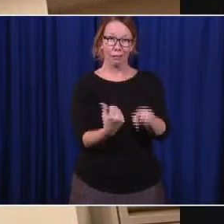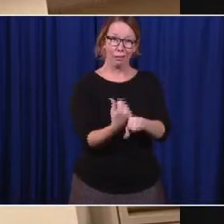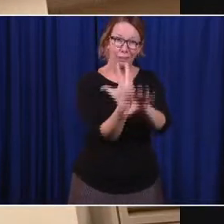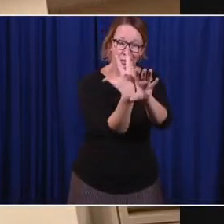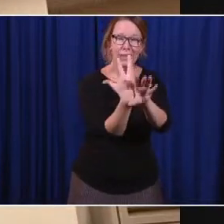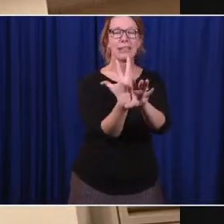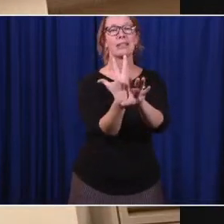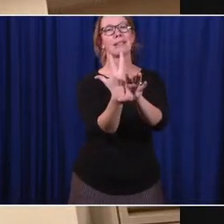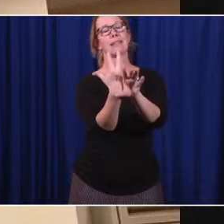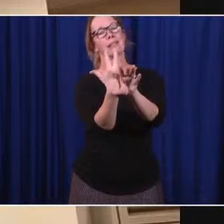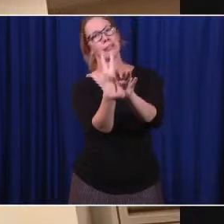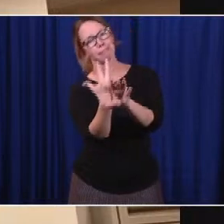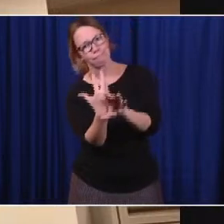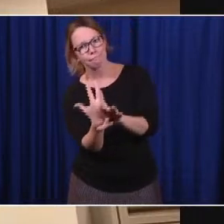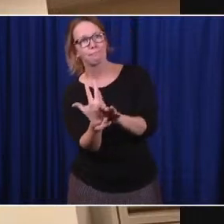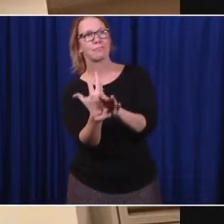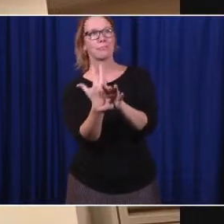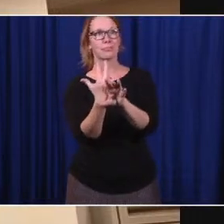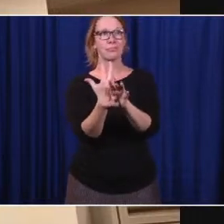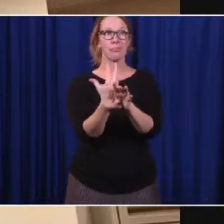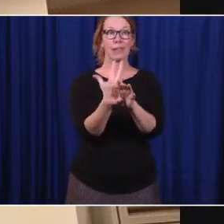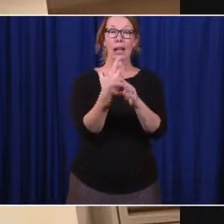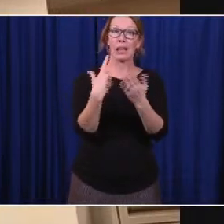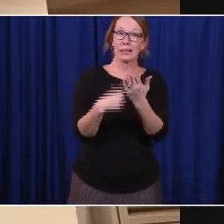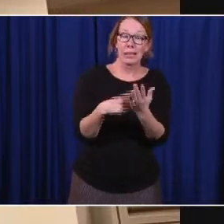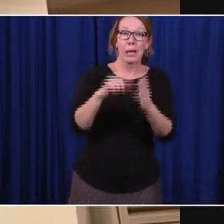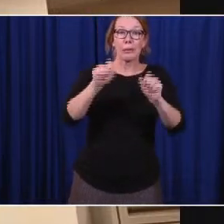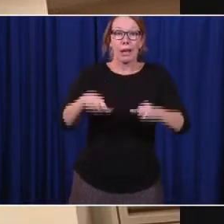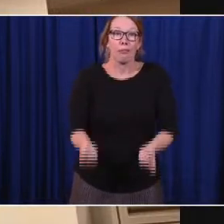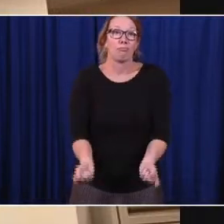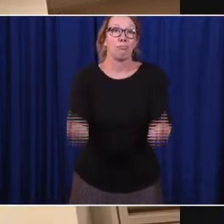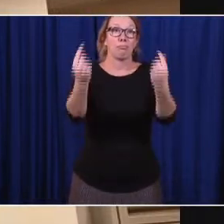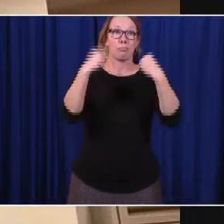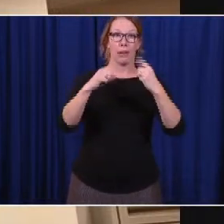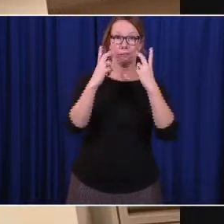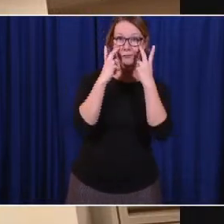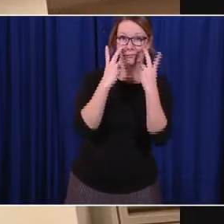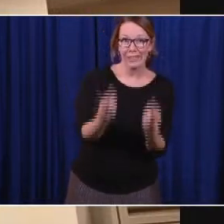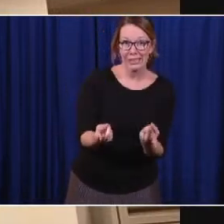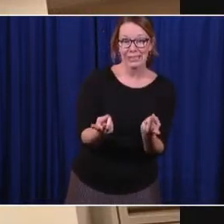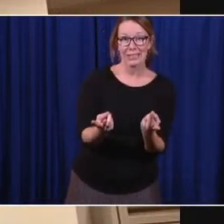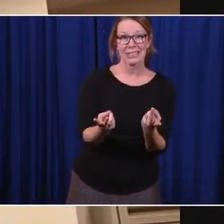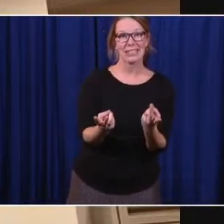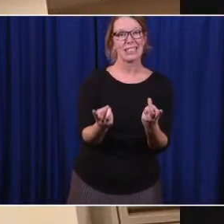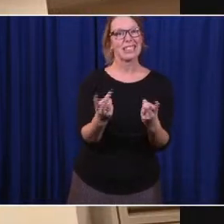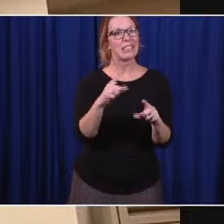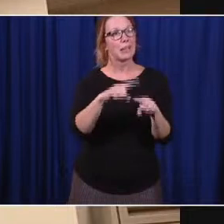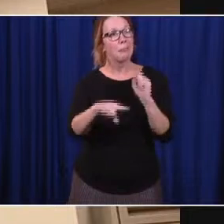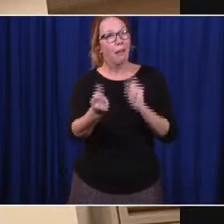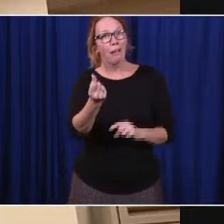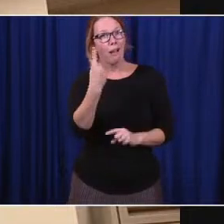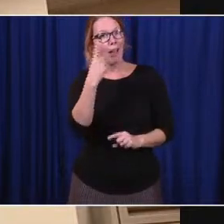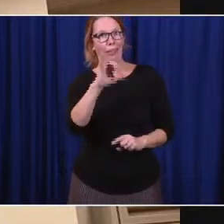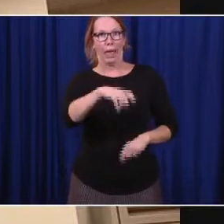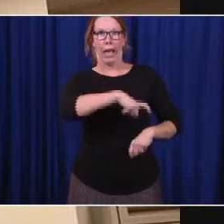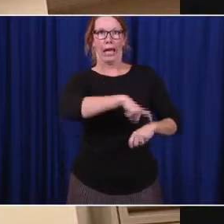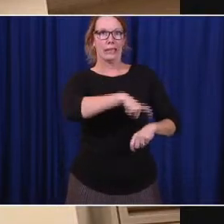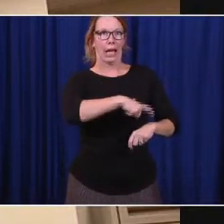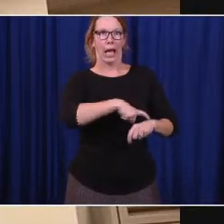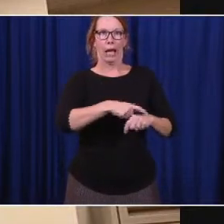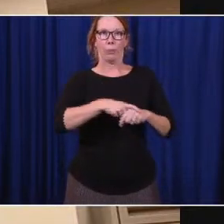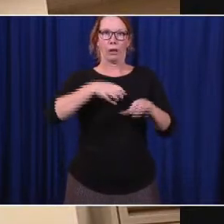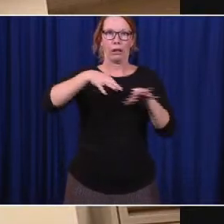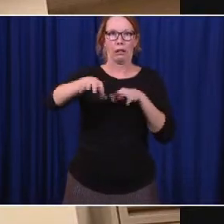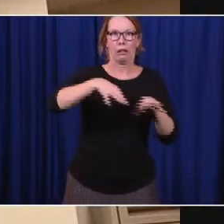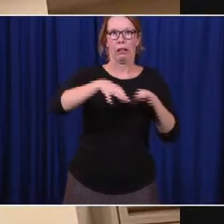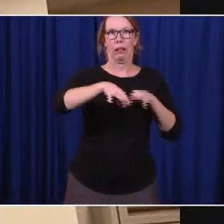we are able to have them come and visit, have visitors, but it's at the time we're doing goals of care.